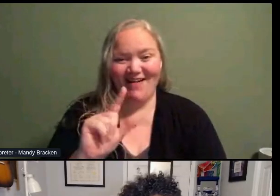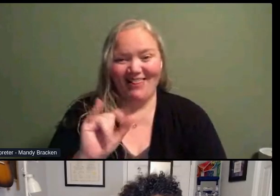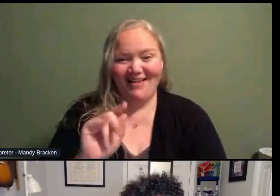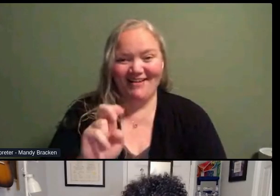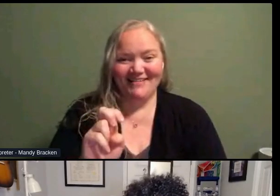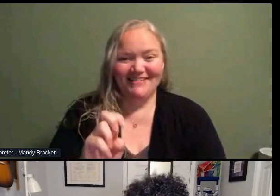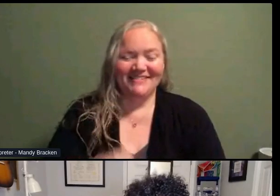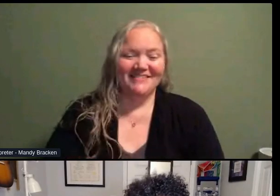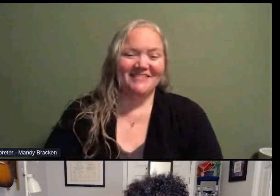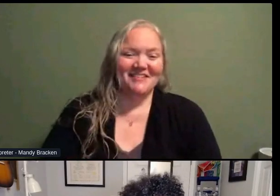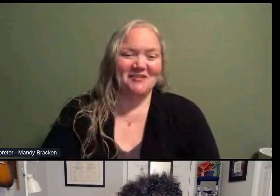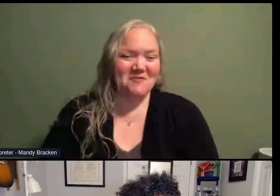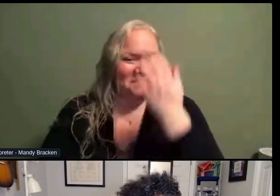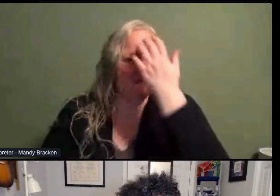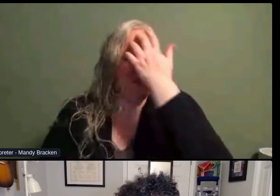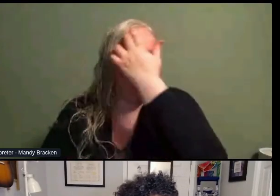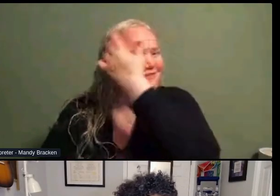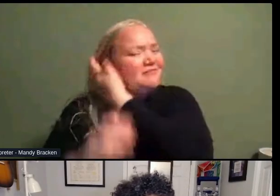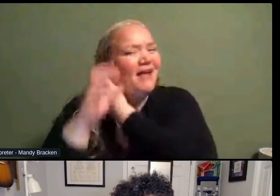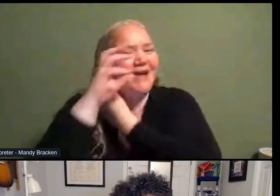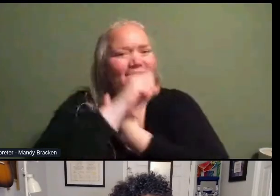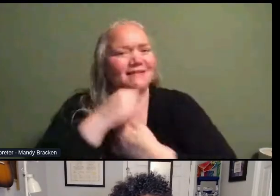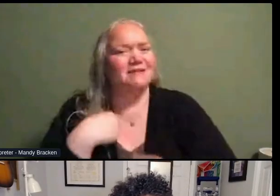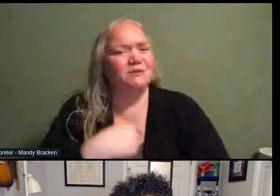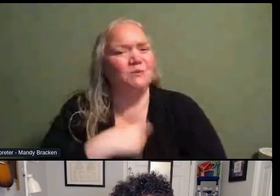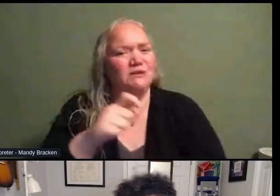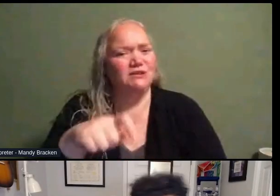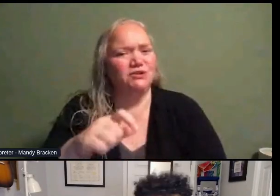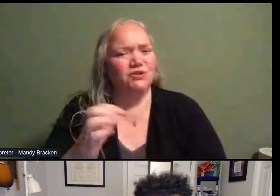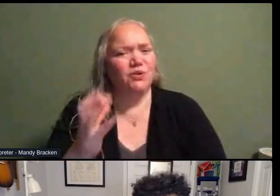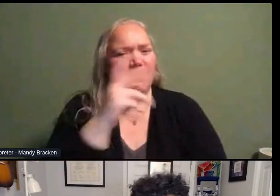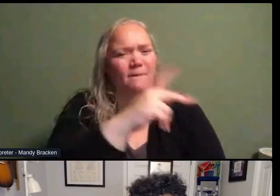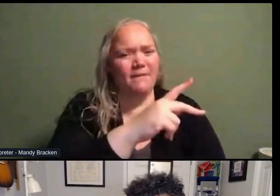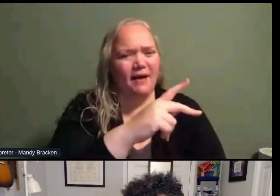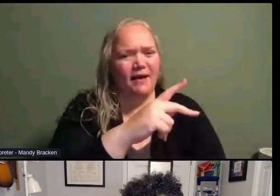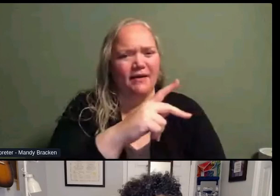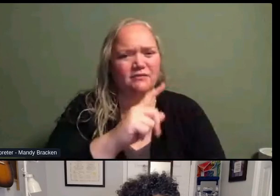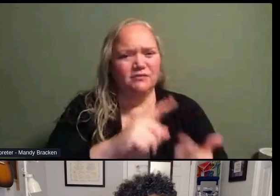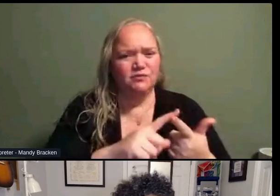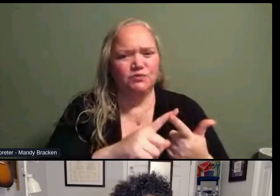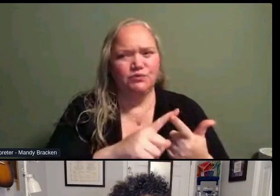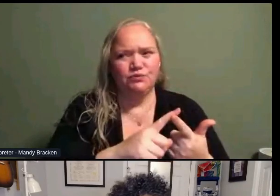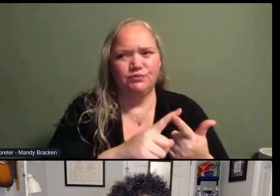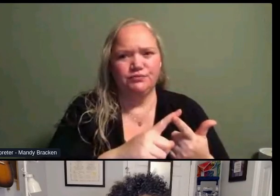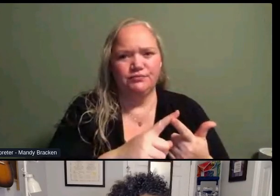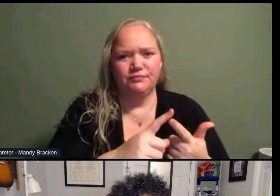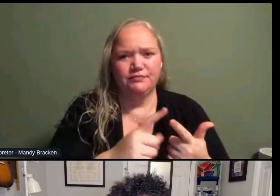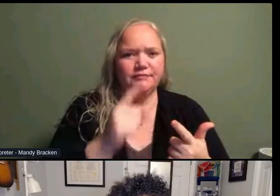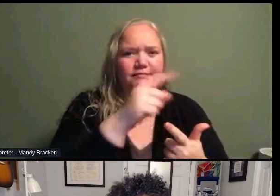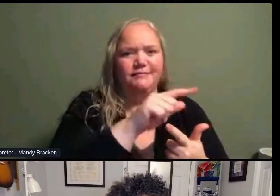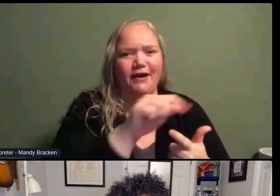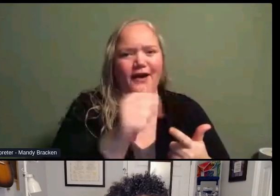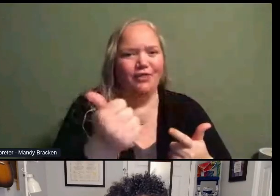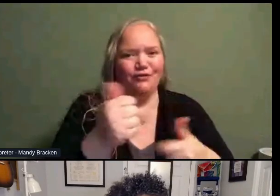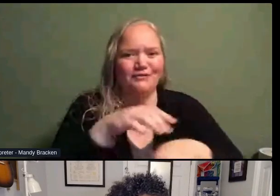guess we should head back to where we were before, and we hopefully won't lose